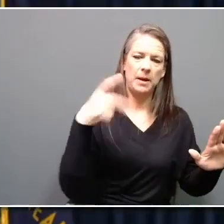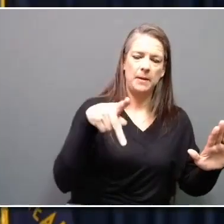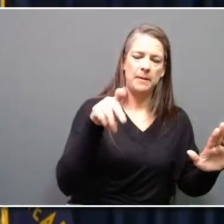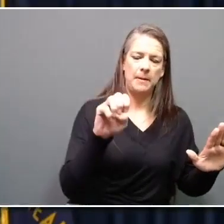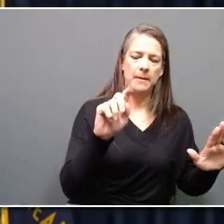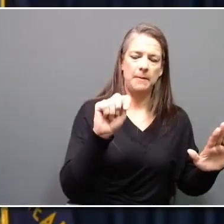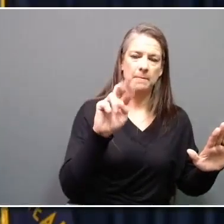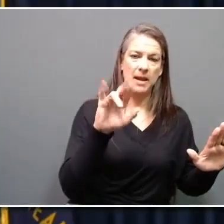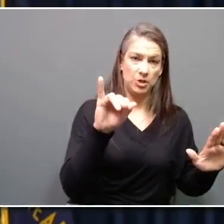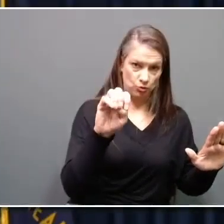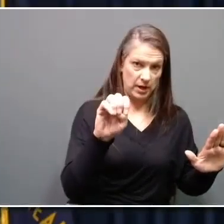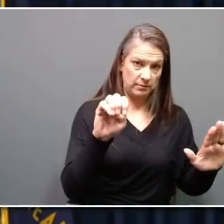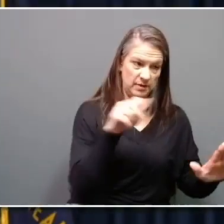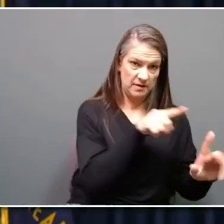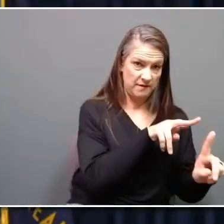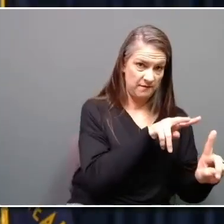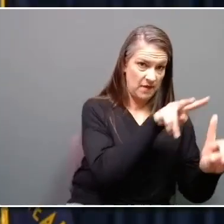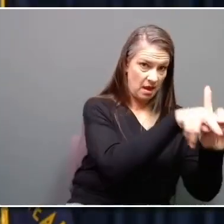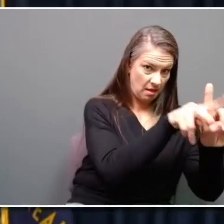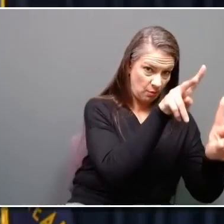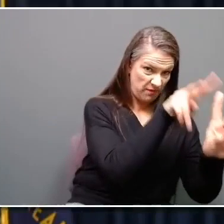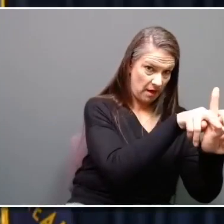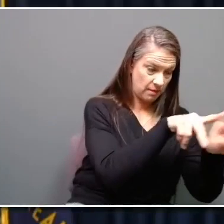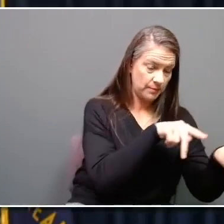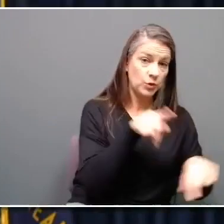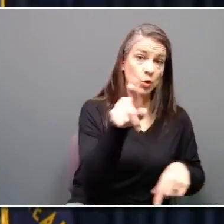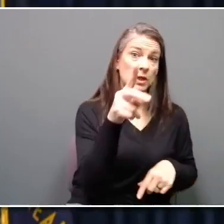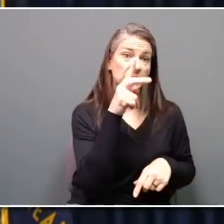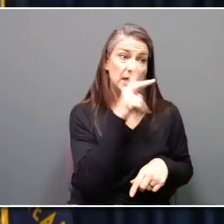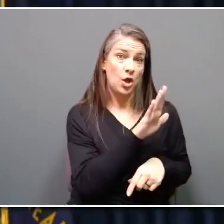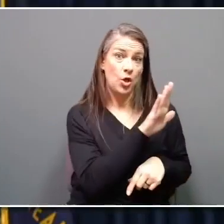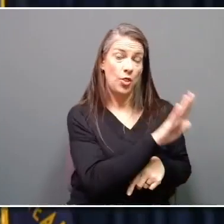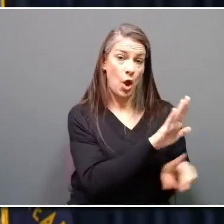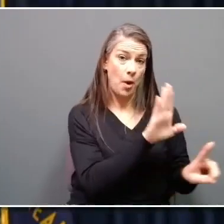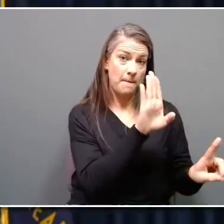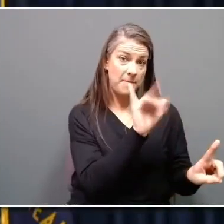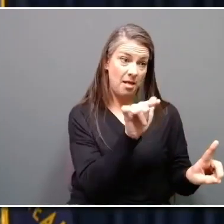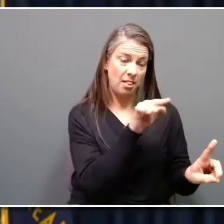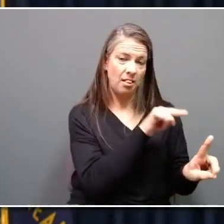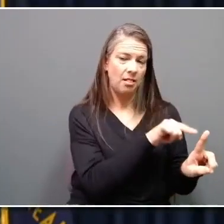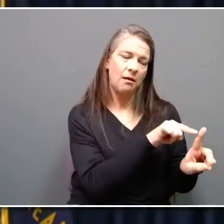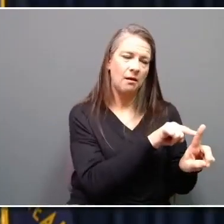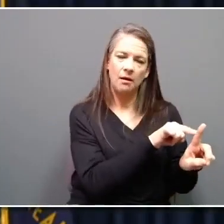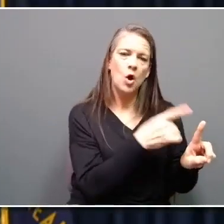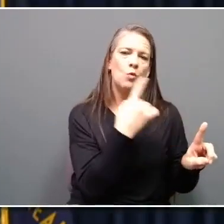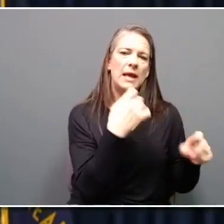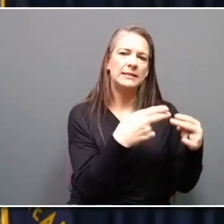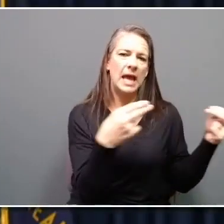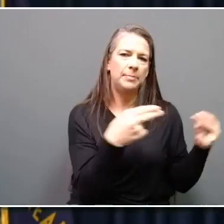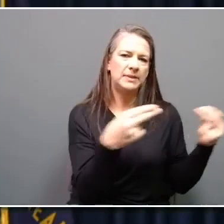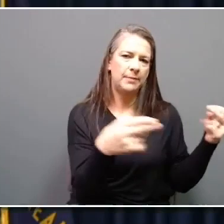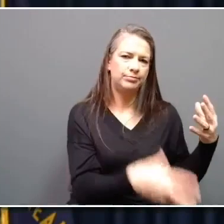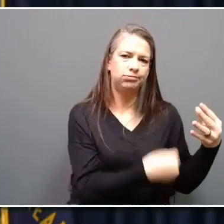proposed. What you will see is it adds more red tape to the operation of state government that we have ever